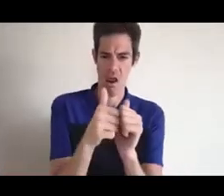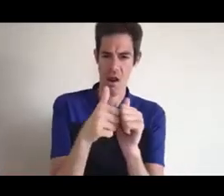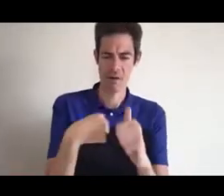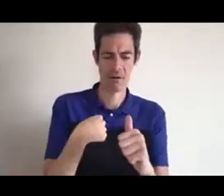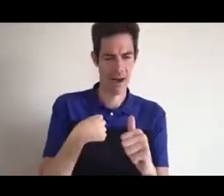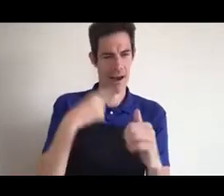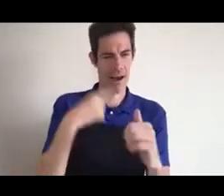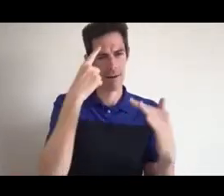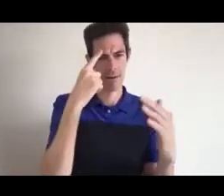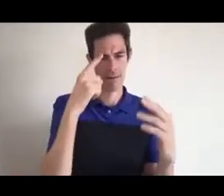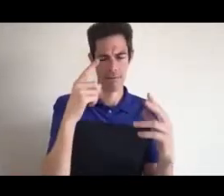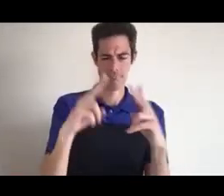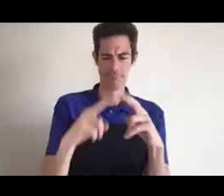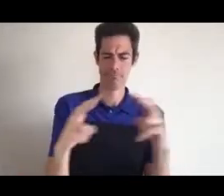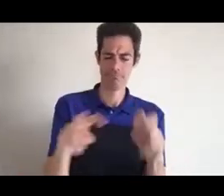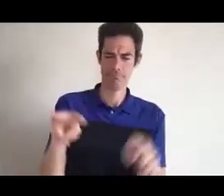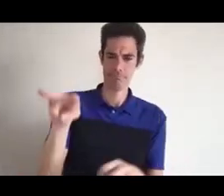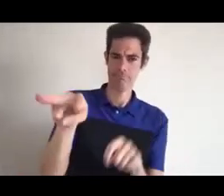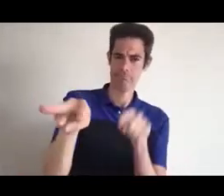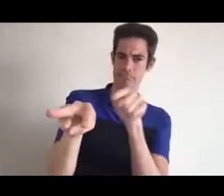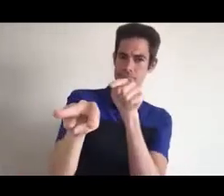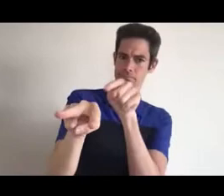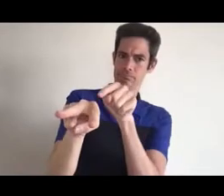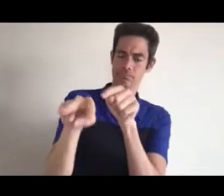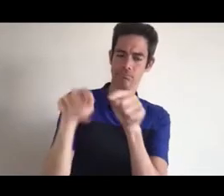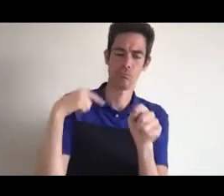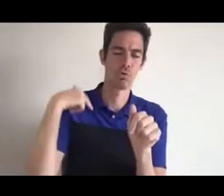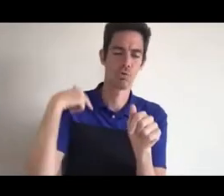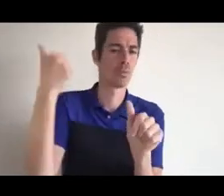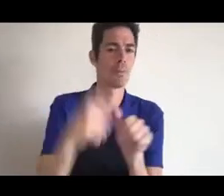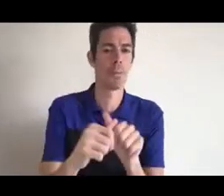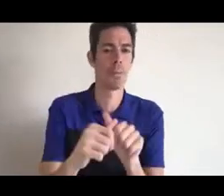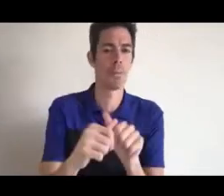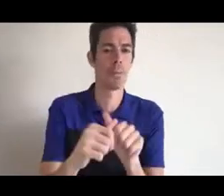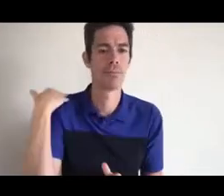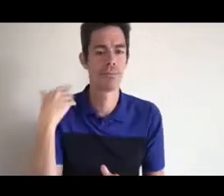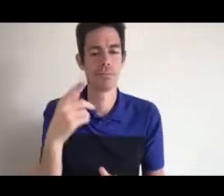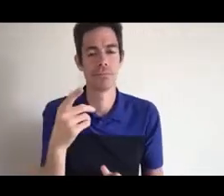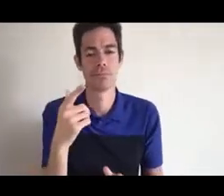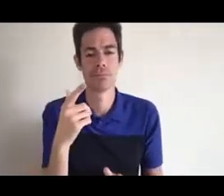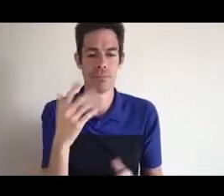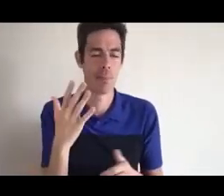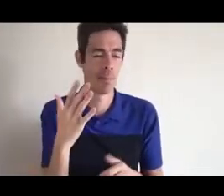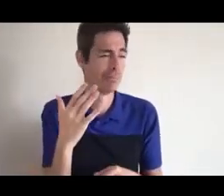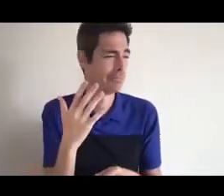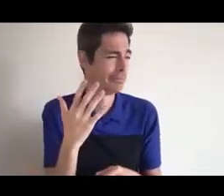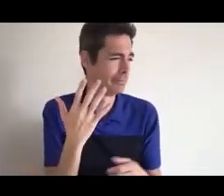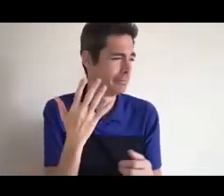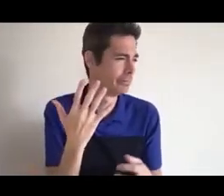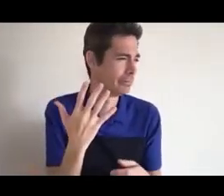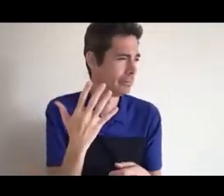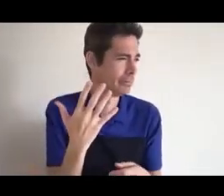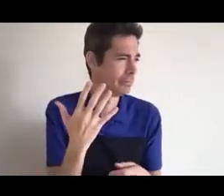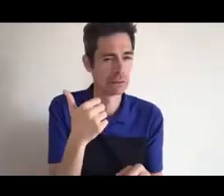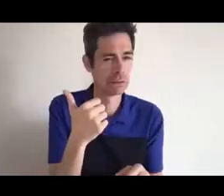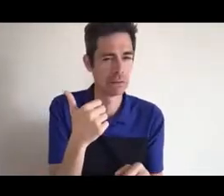So how do I look at this? And I remember